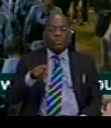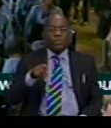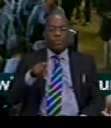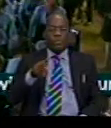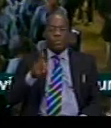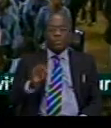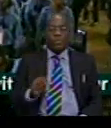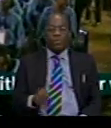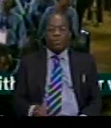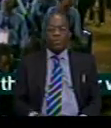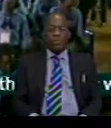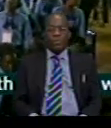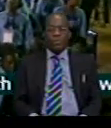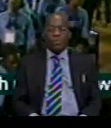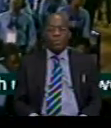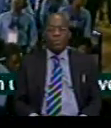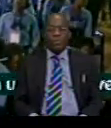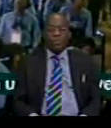or